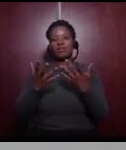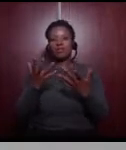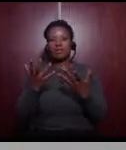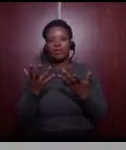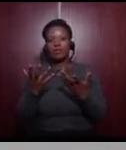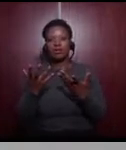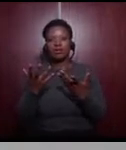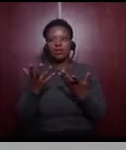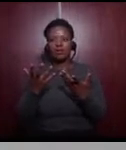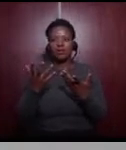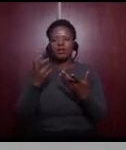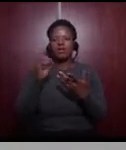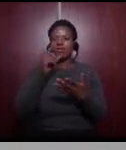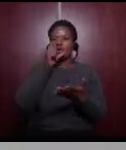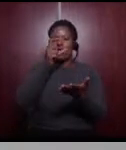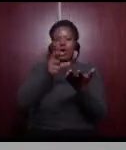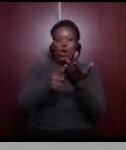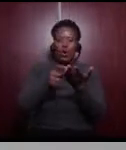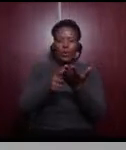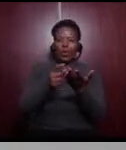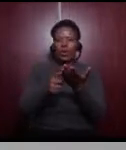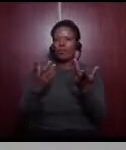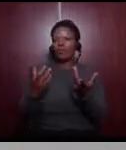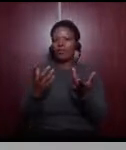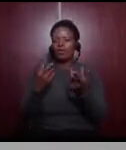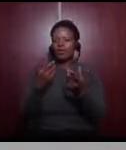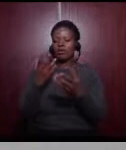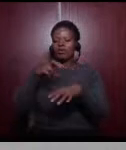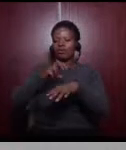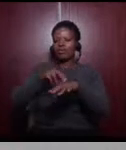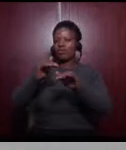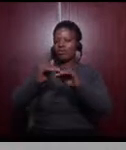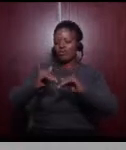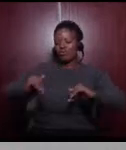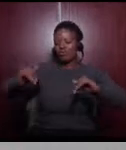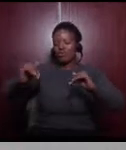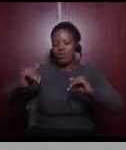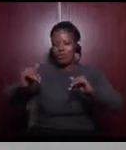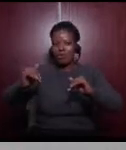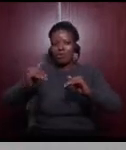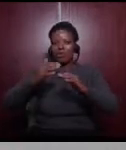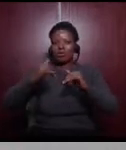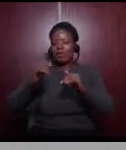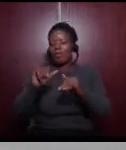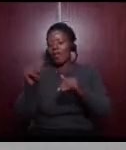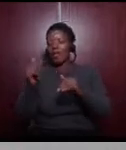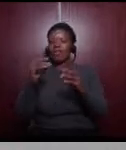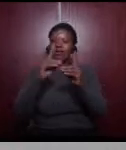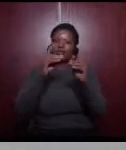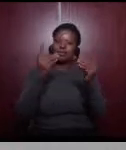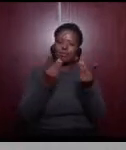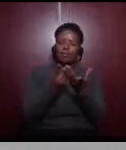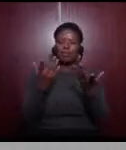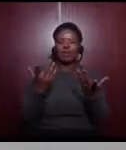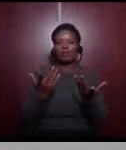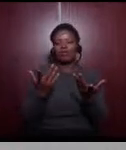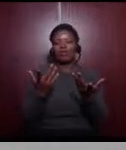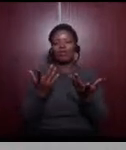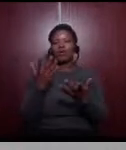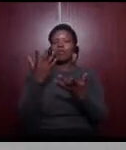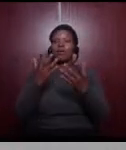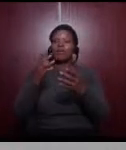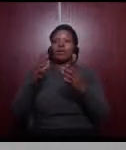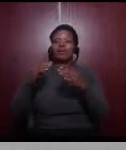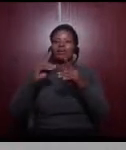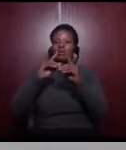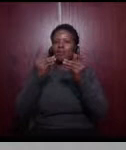the comments, they will then separate those that needs to go to other departments, like your Department of Health. There's